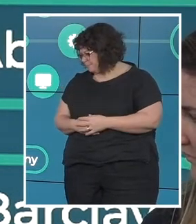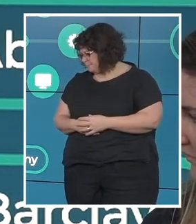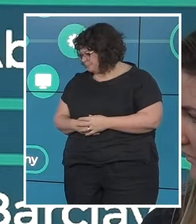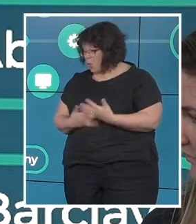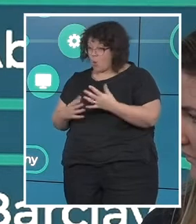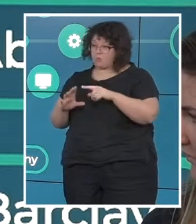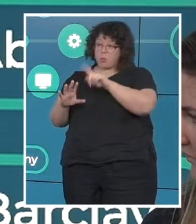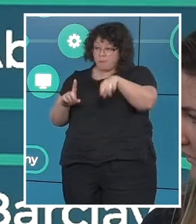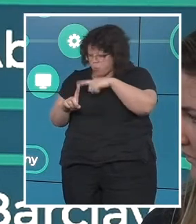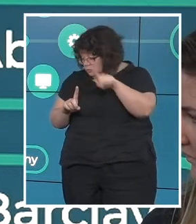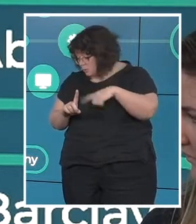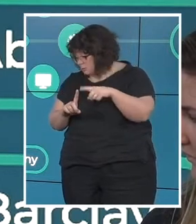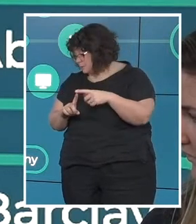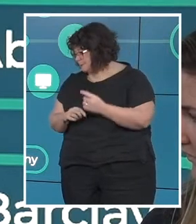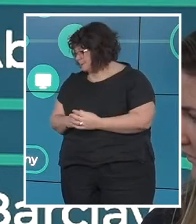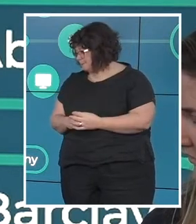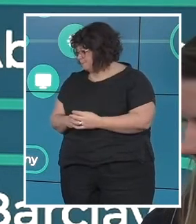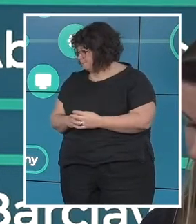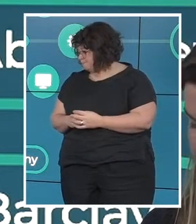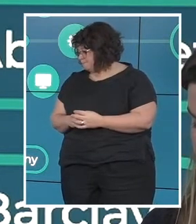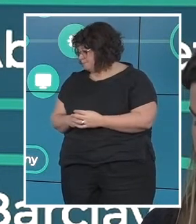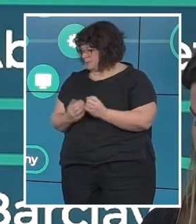guess the third would really be about,